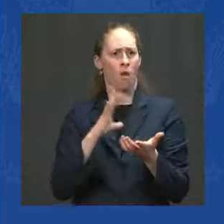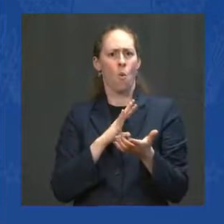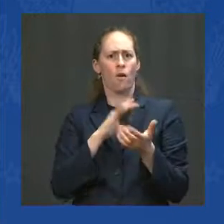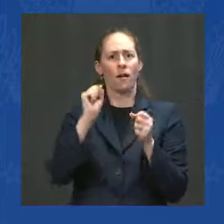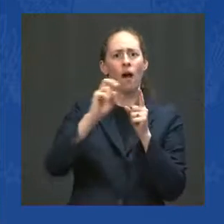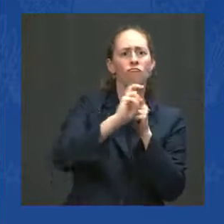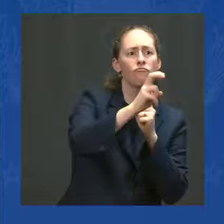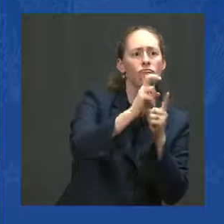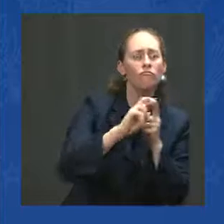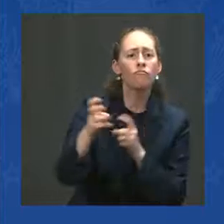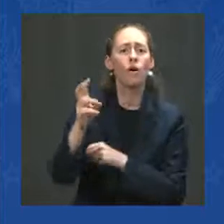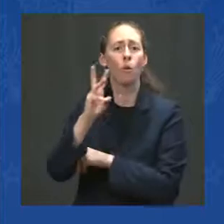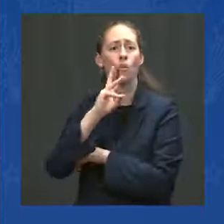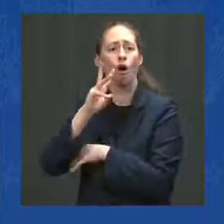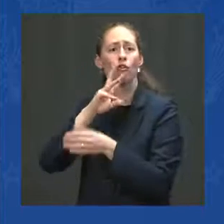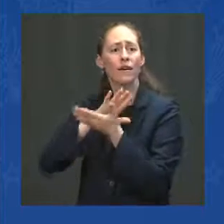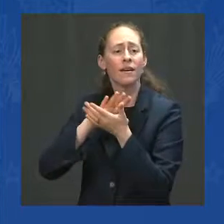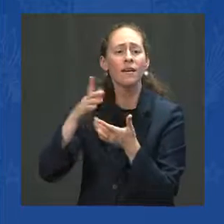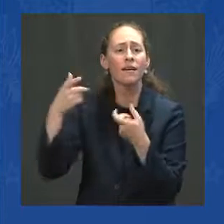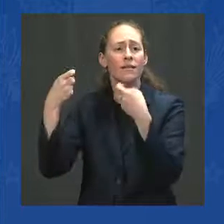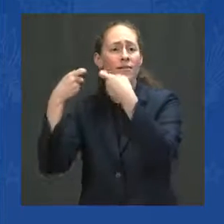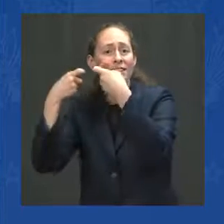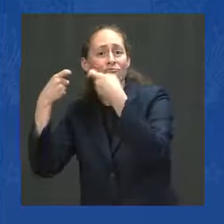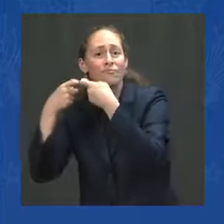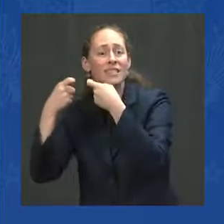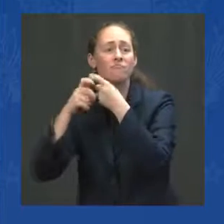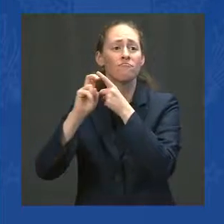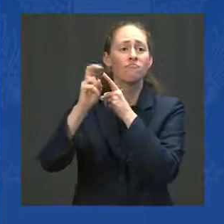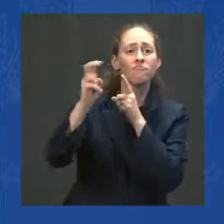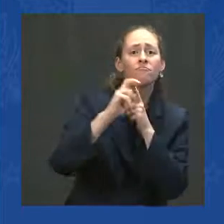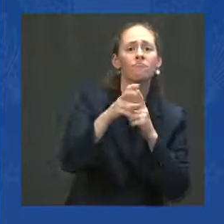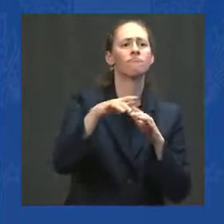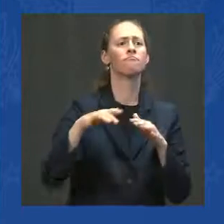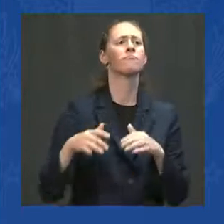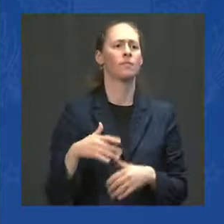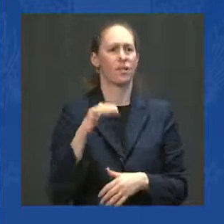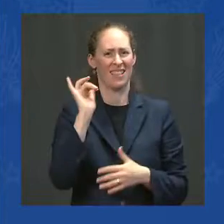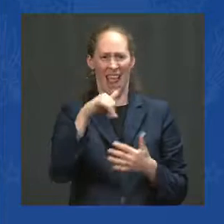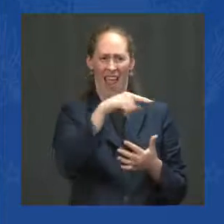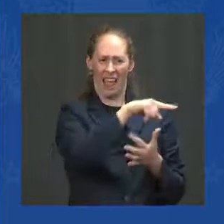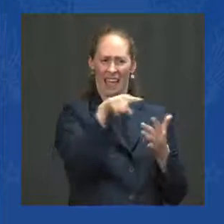internet. These are the things that working families need.